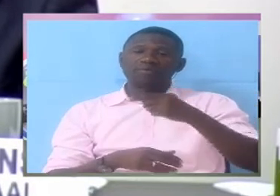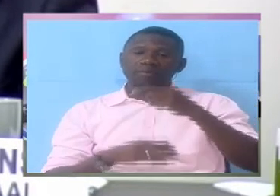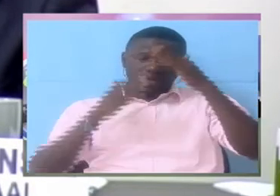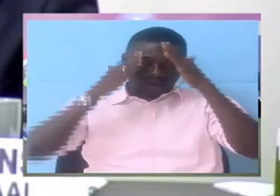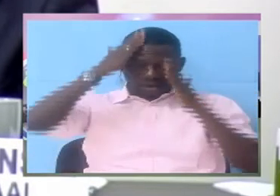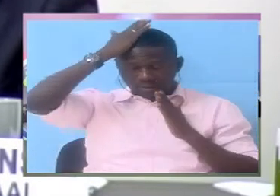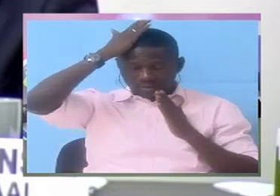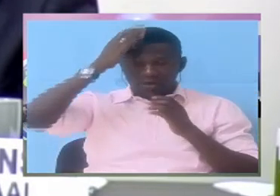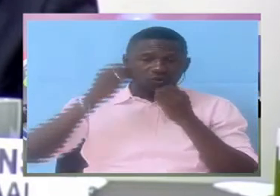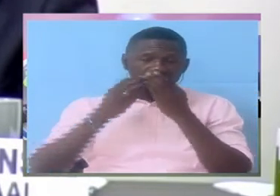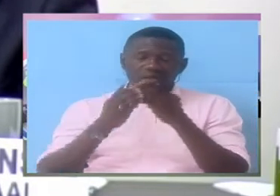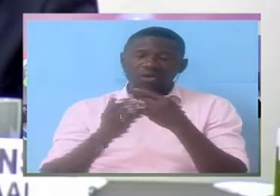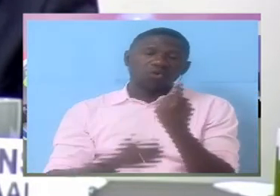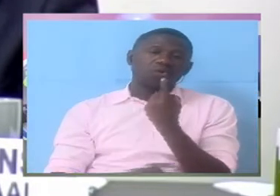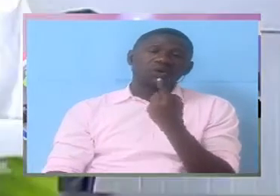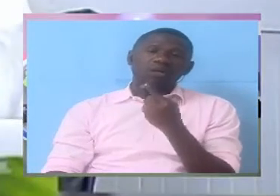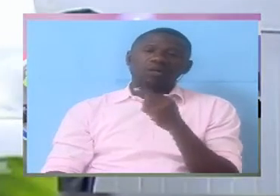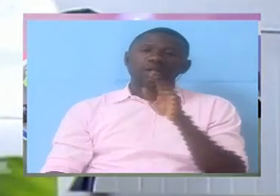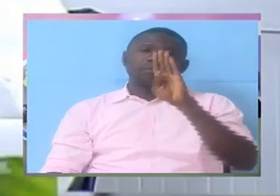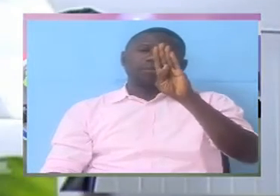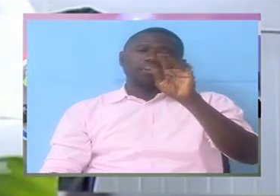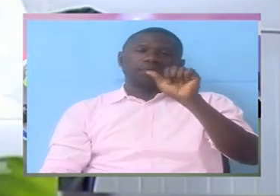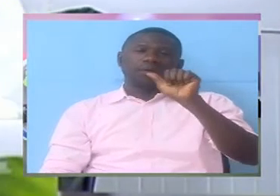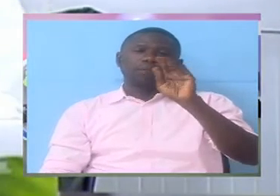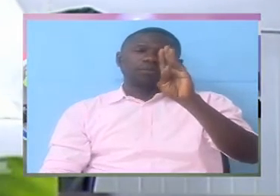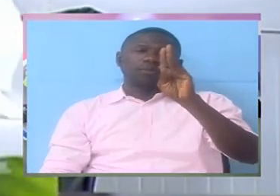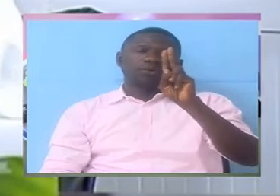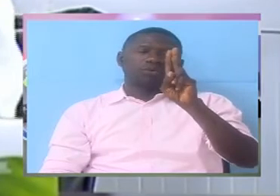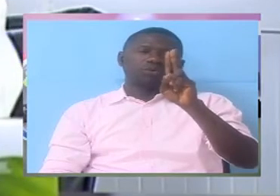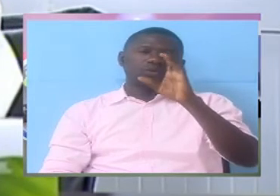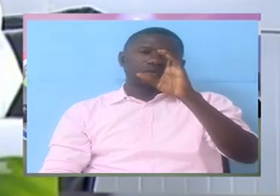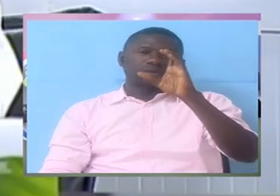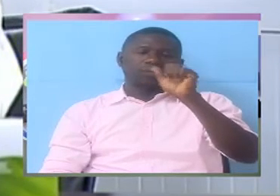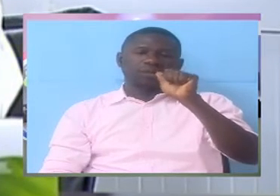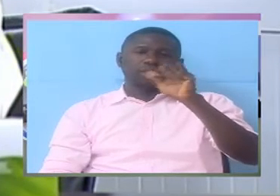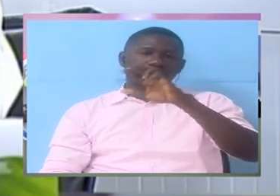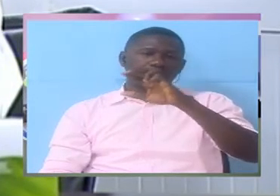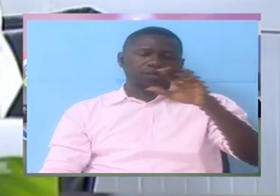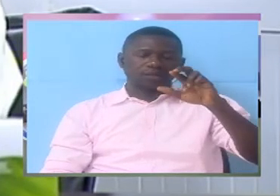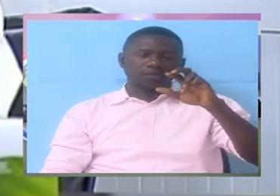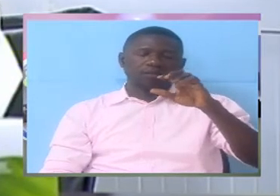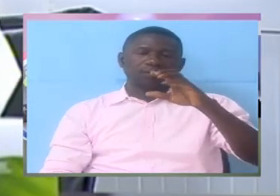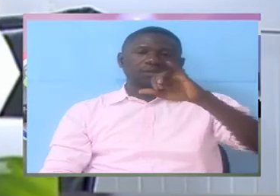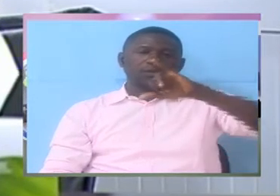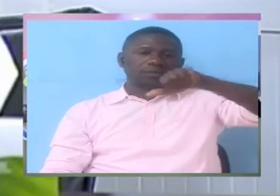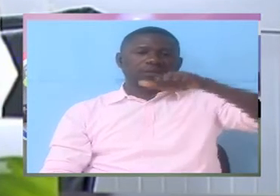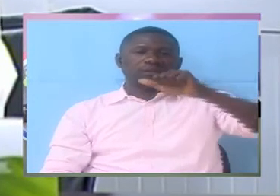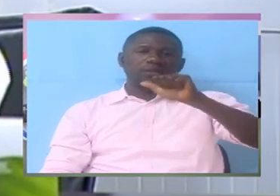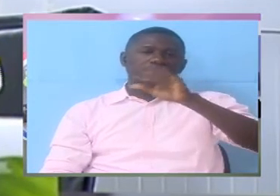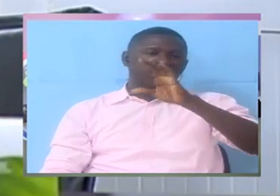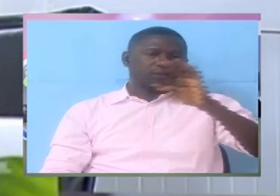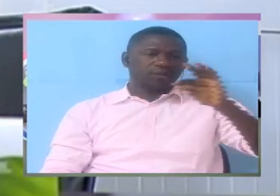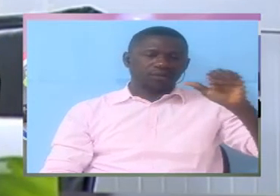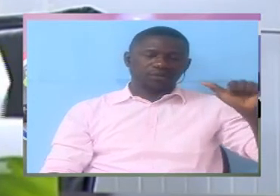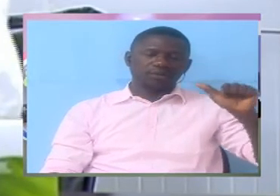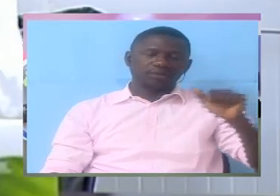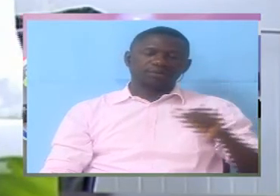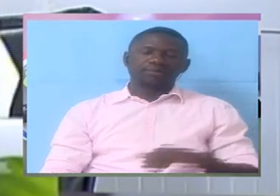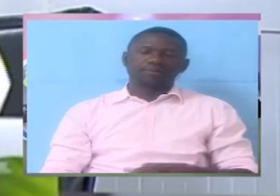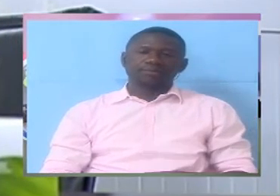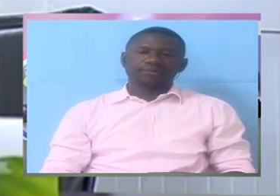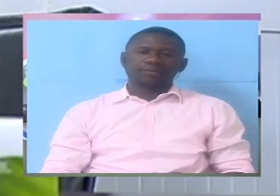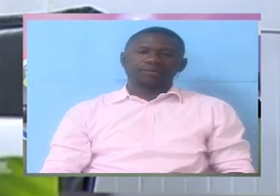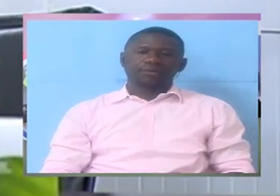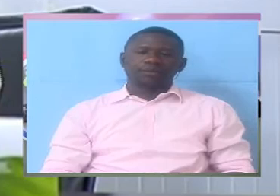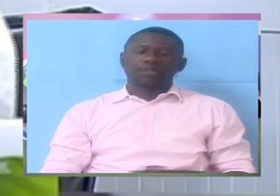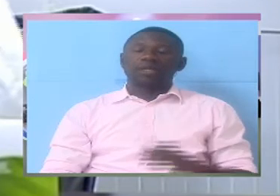Diatta o jare fundaro nyaton ko melango ko itolle be mabere nge e day of the attack lum mem boy kandiro fongo keta there was a panel